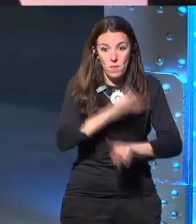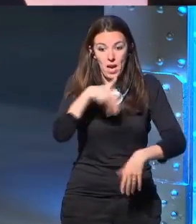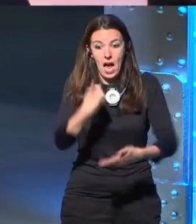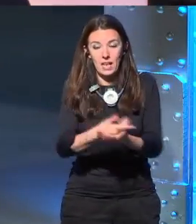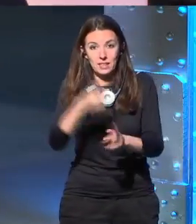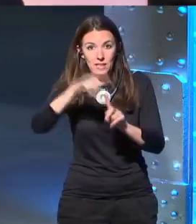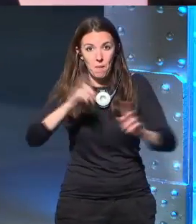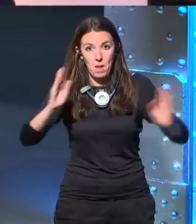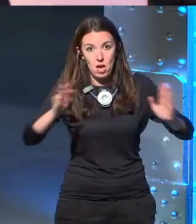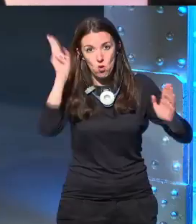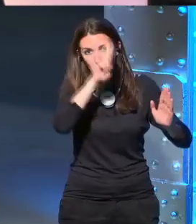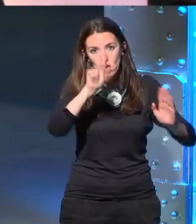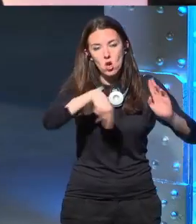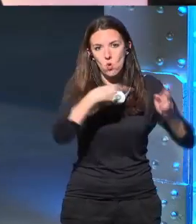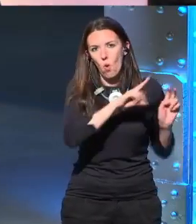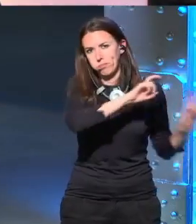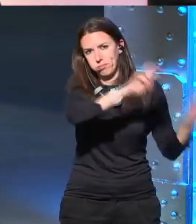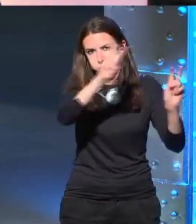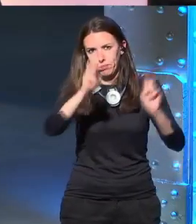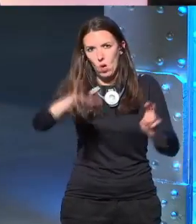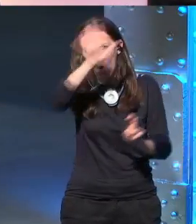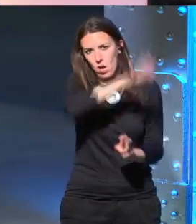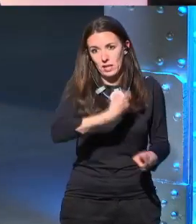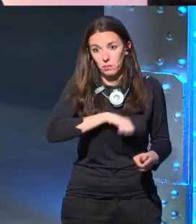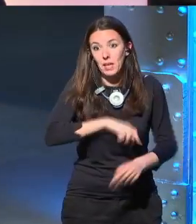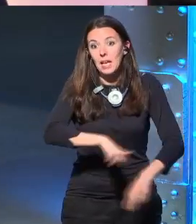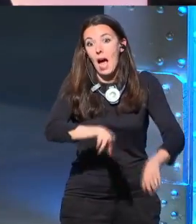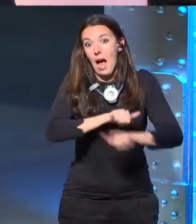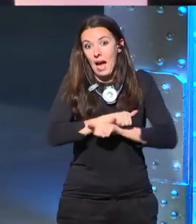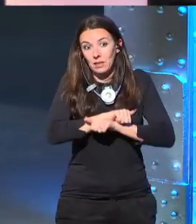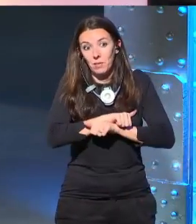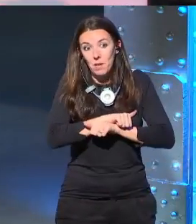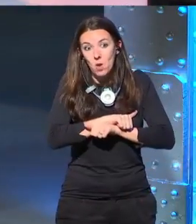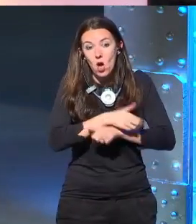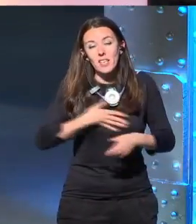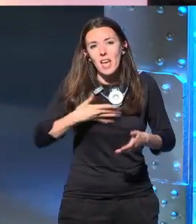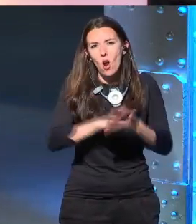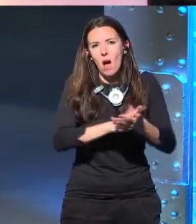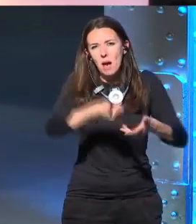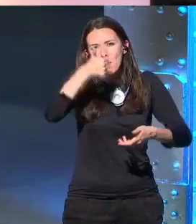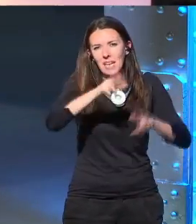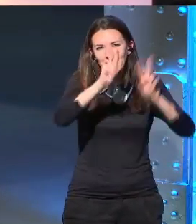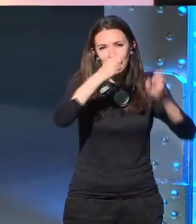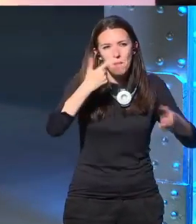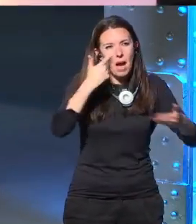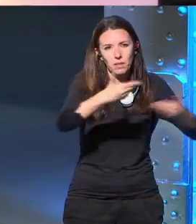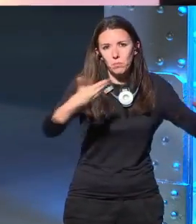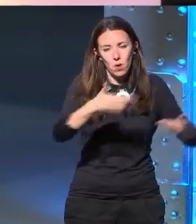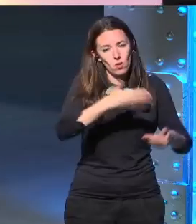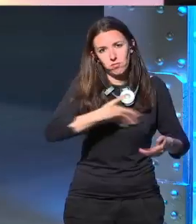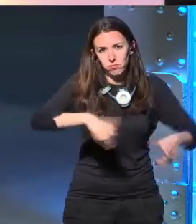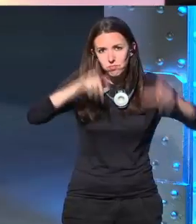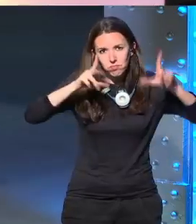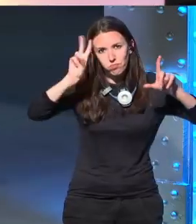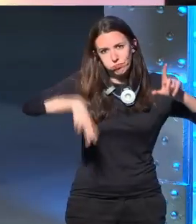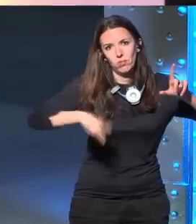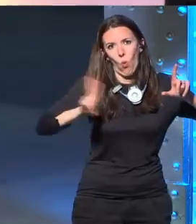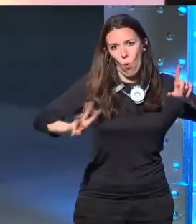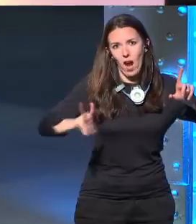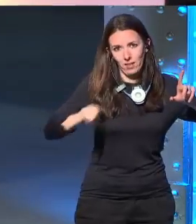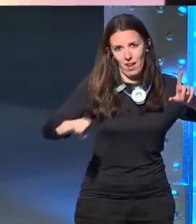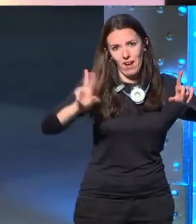So we'll be here from November to May, and after that we'll start our national tour. And he is the